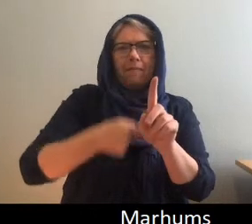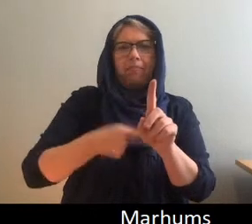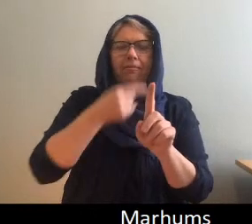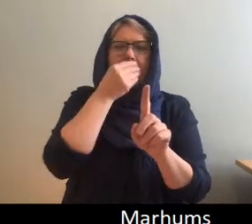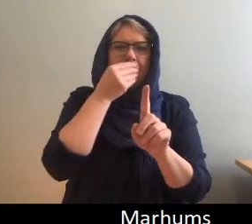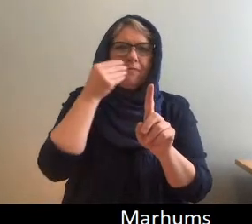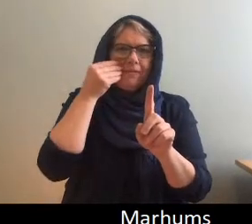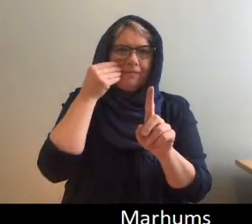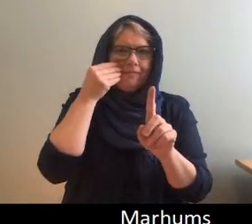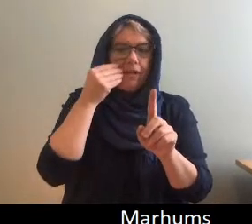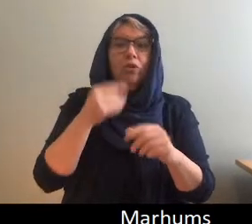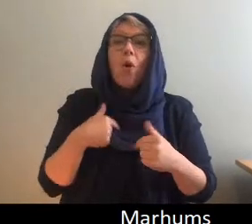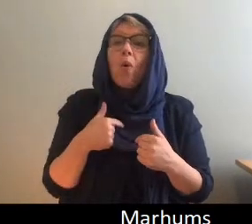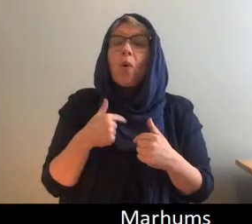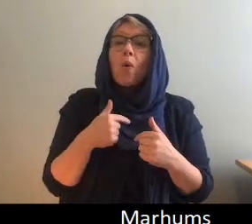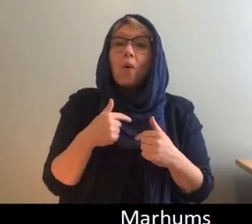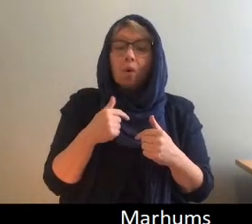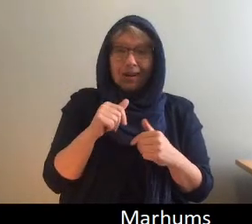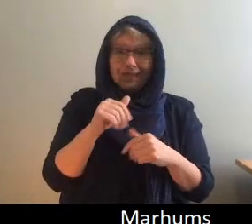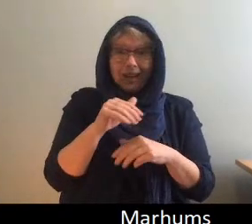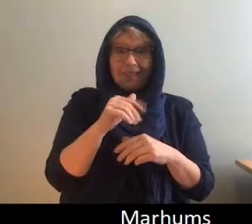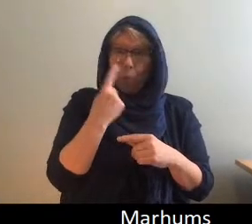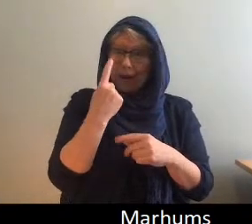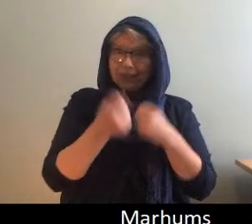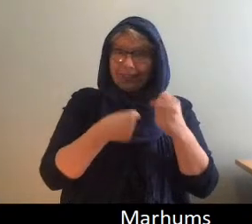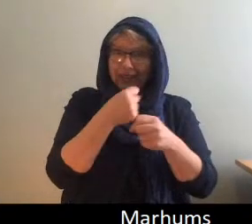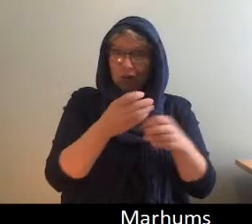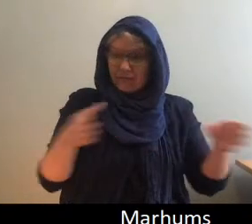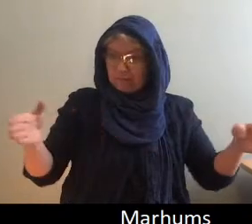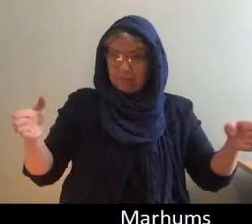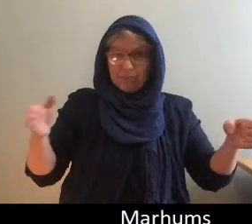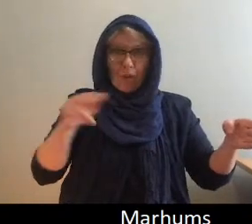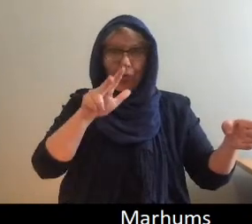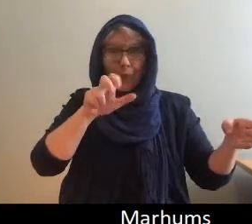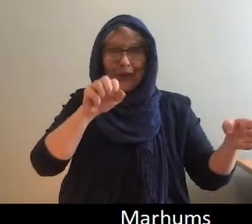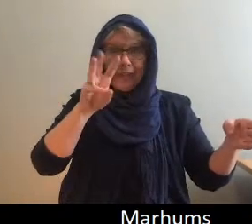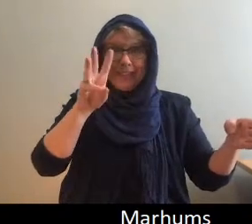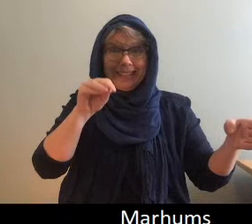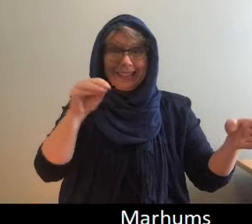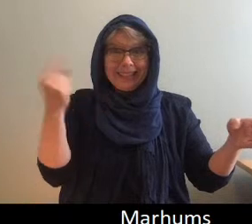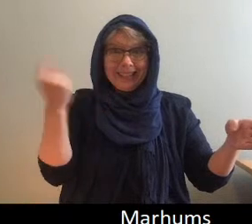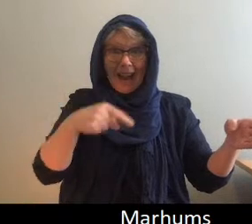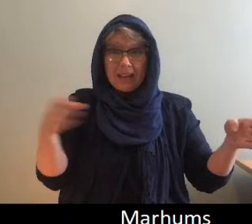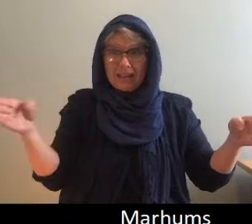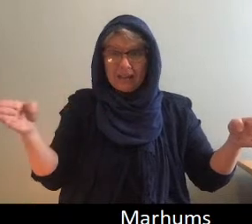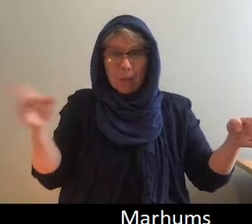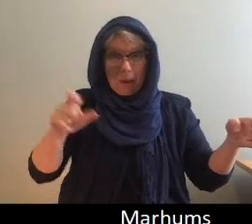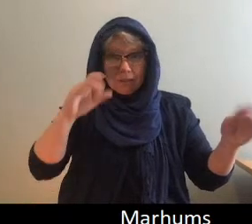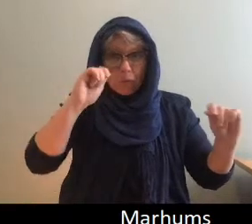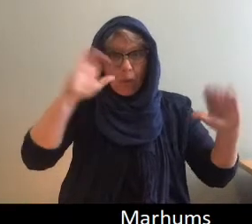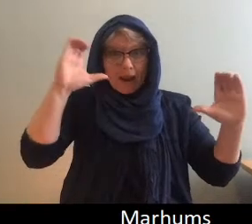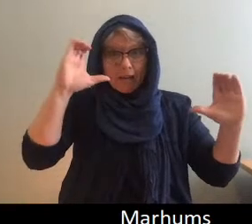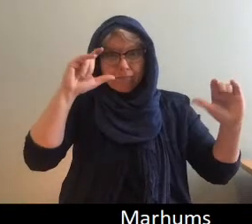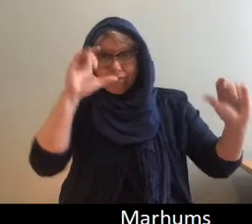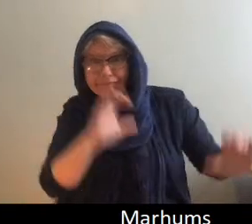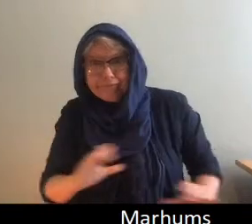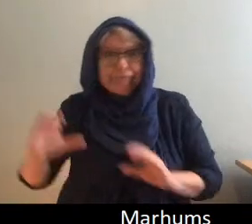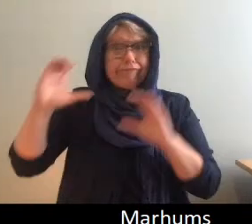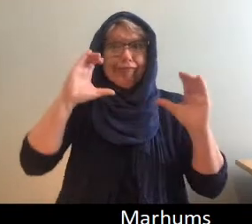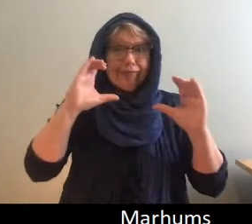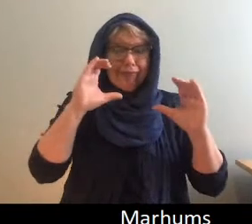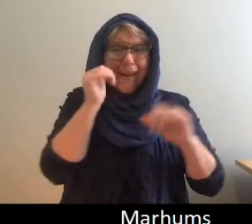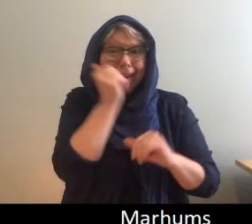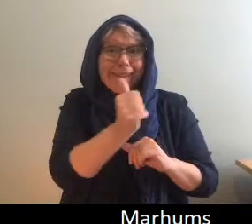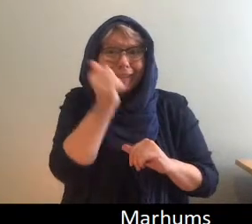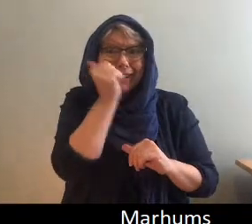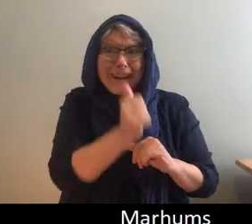in Ramadan. So out of 360, we have been, alhamdulillah, God be thanked, we have been now told that